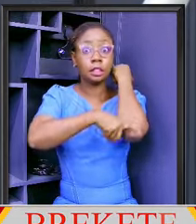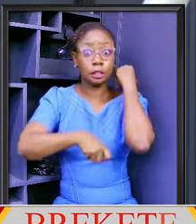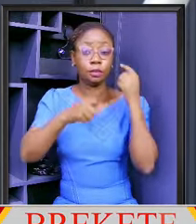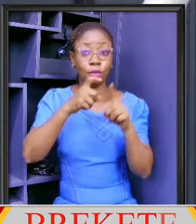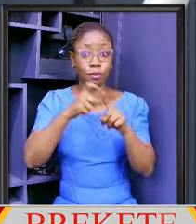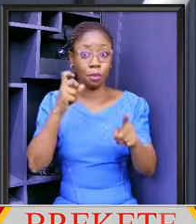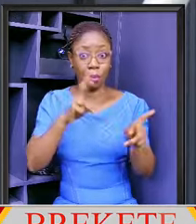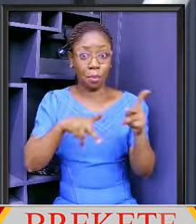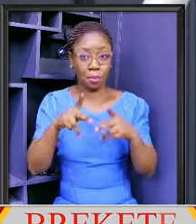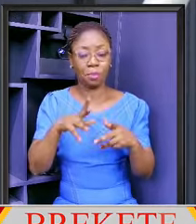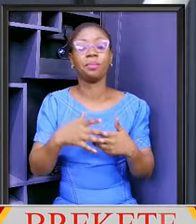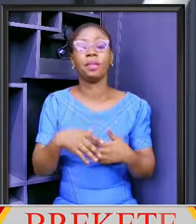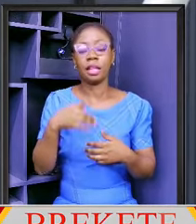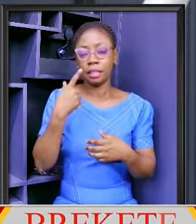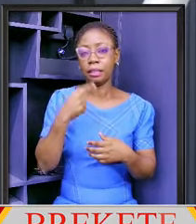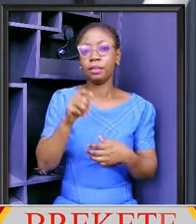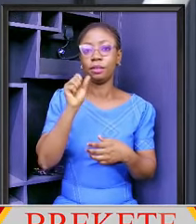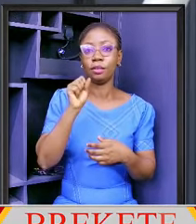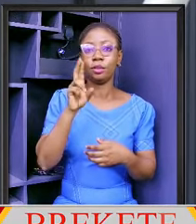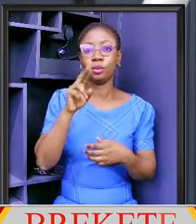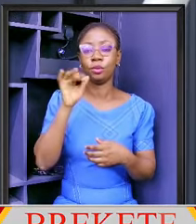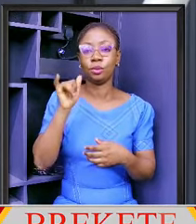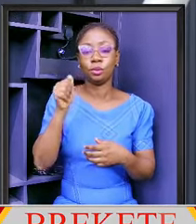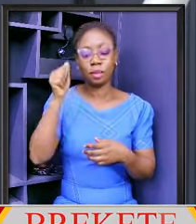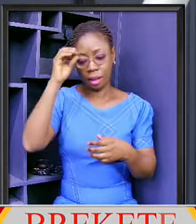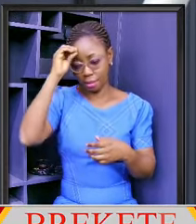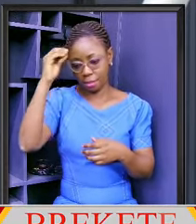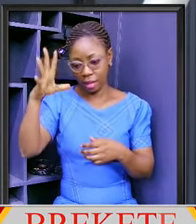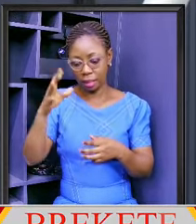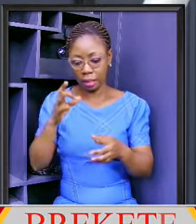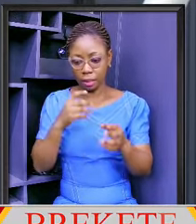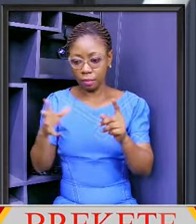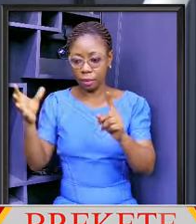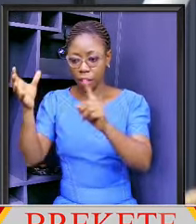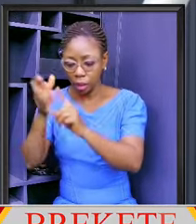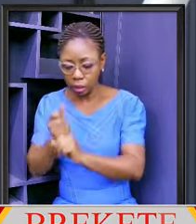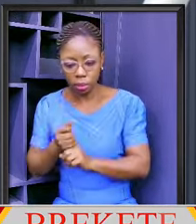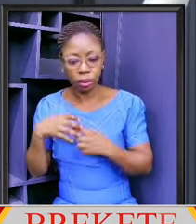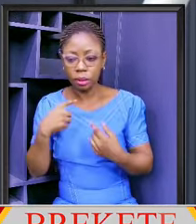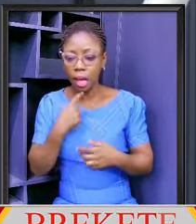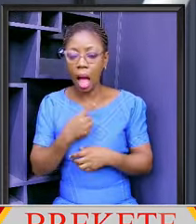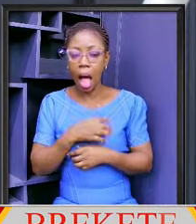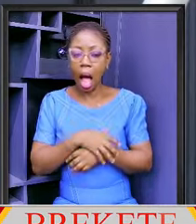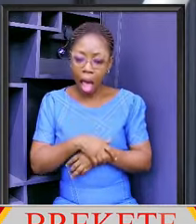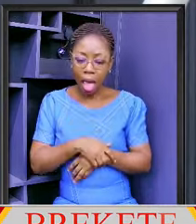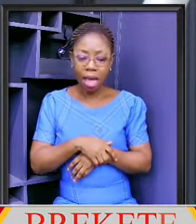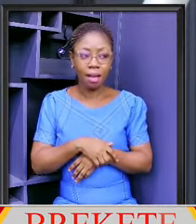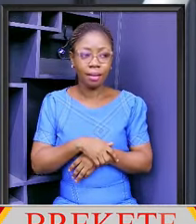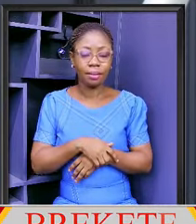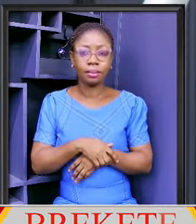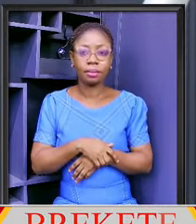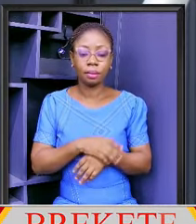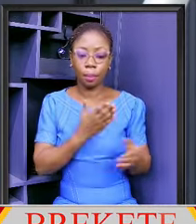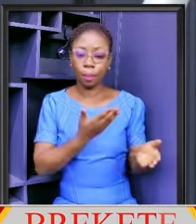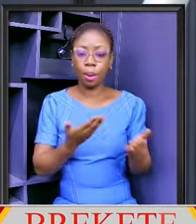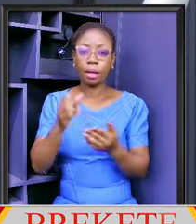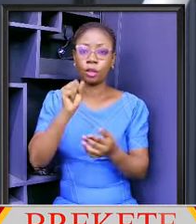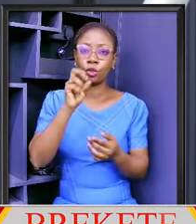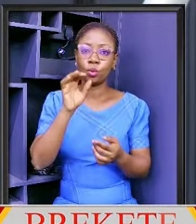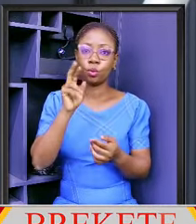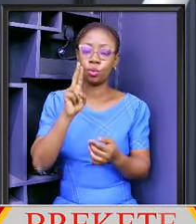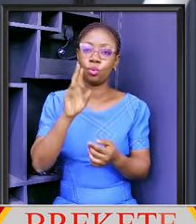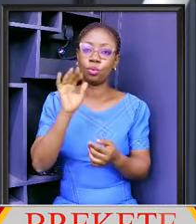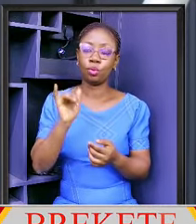here. They go, they may swear. They just, if they catch them, hey, pack and swear, do this